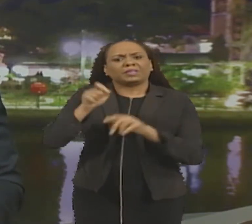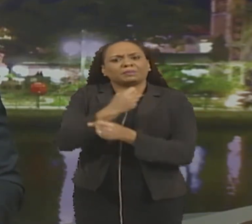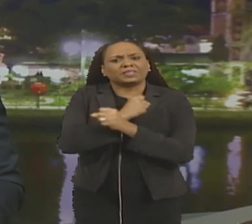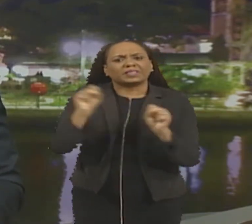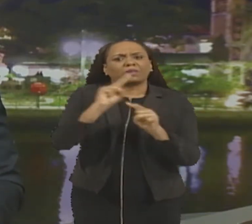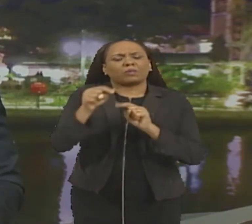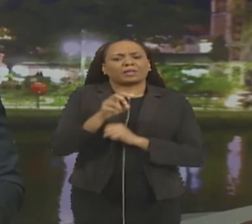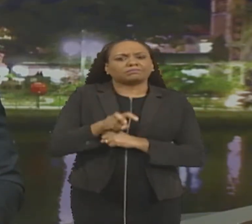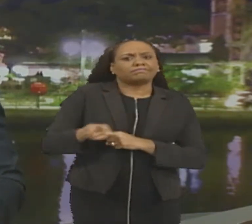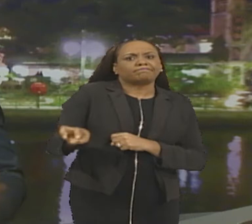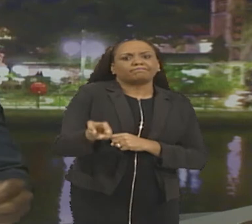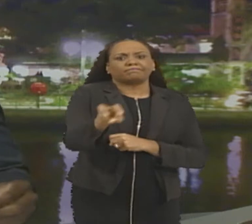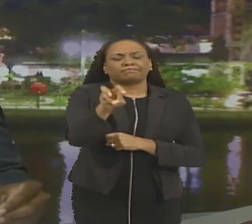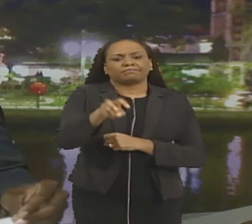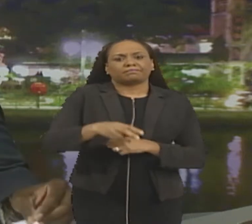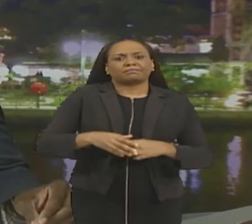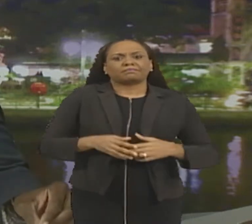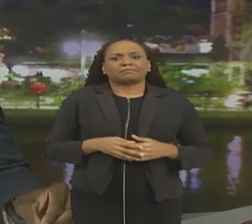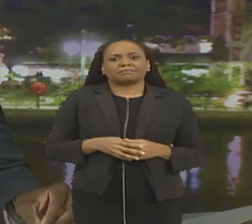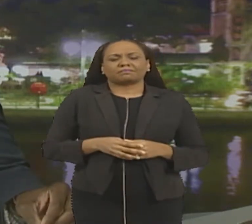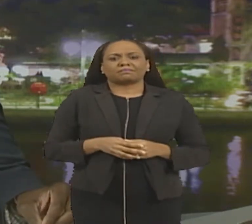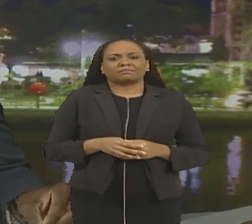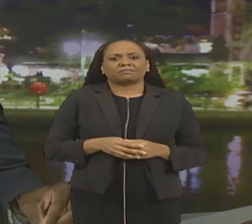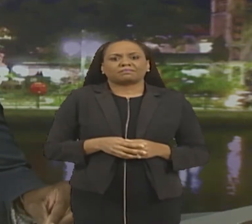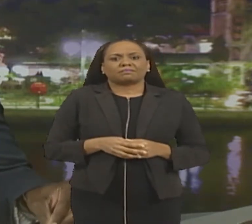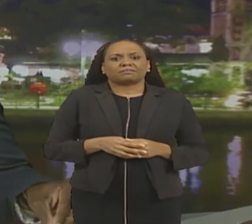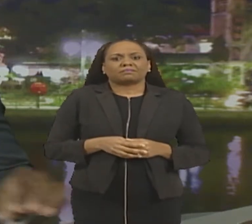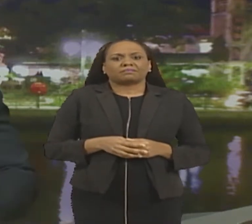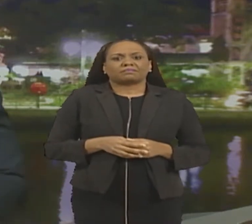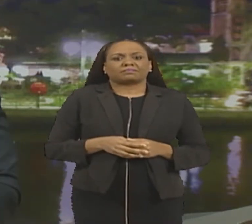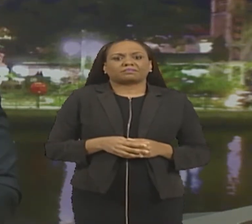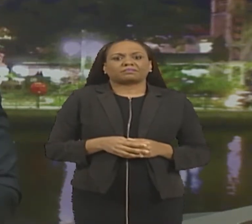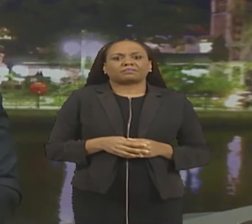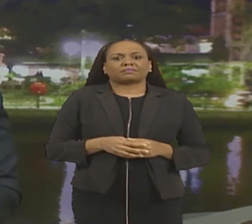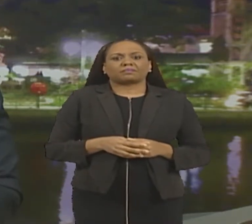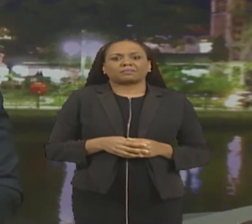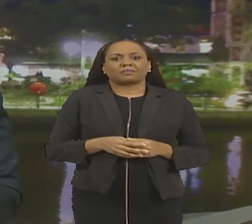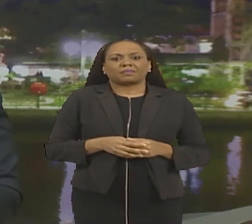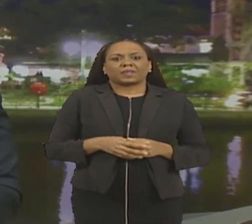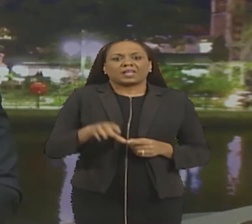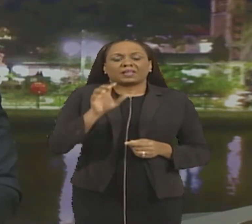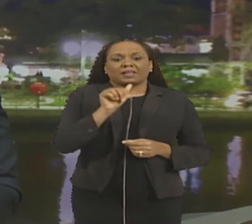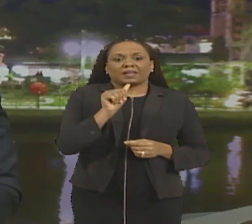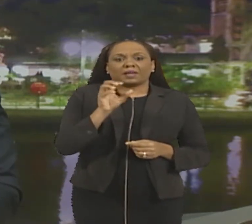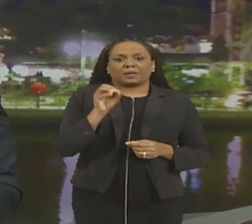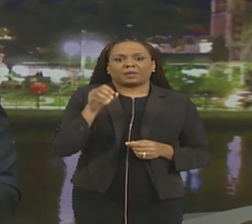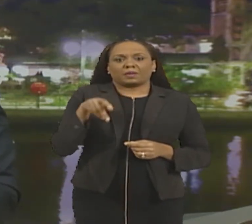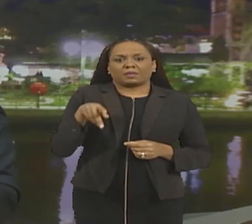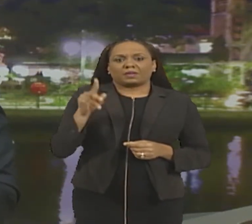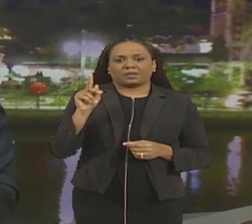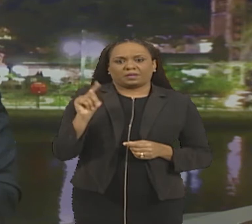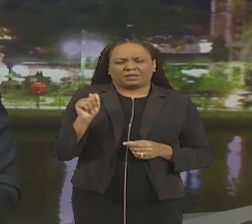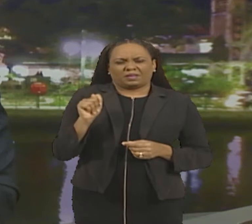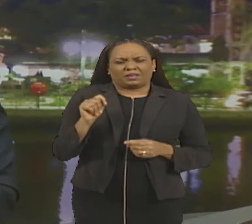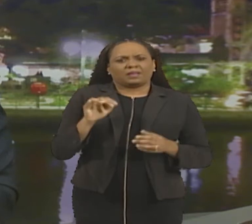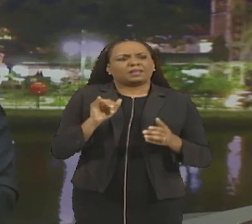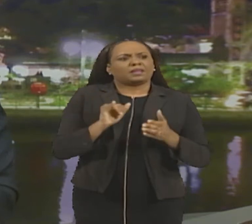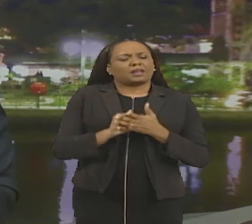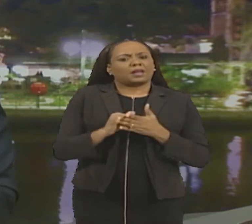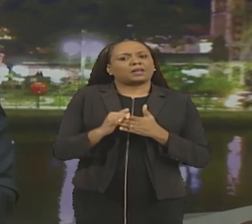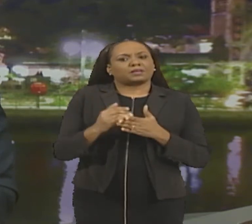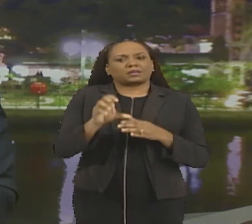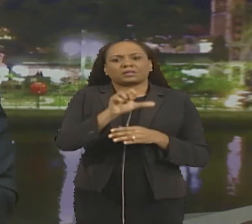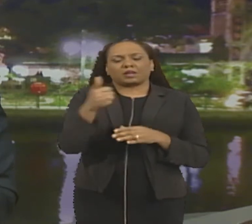and other road users. The Alliance for Owners of Public Transport, AOPT, says it